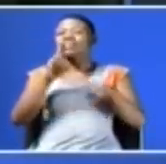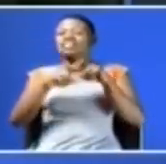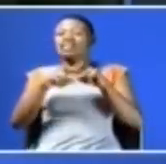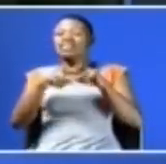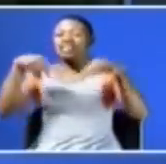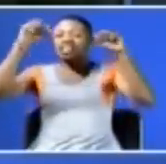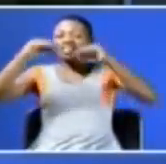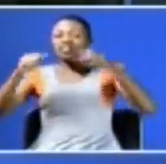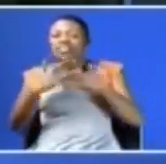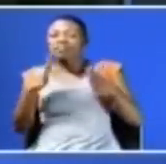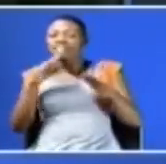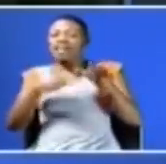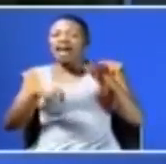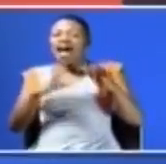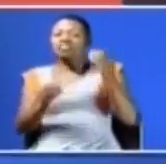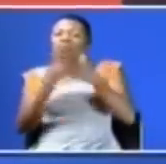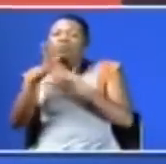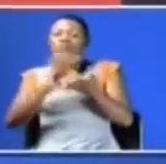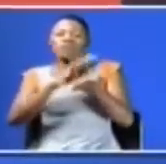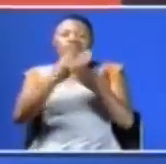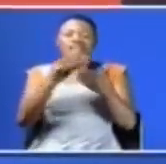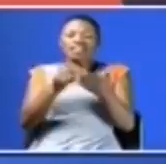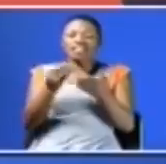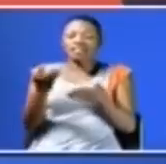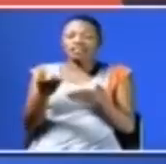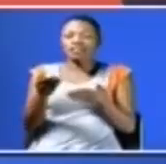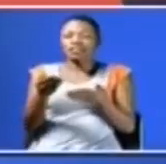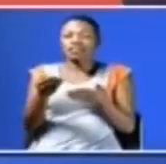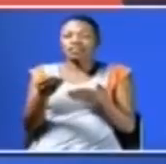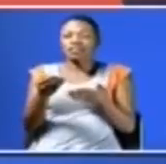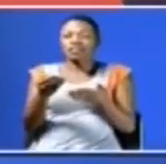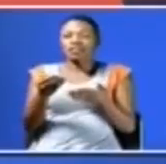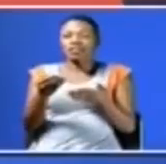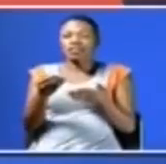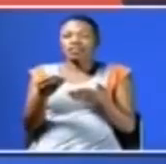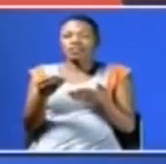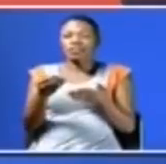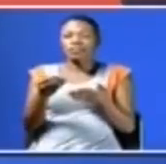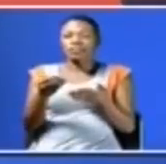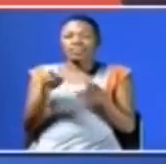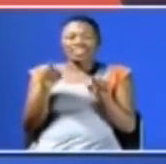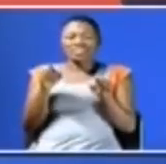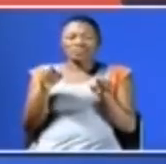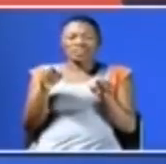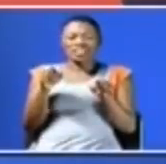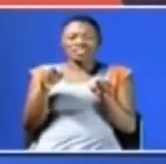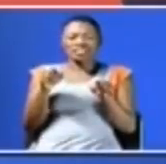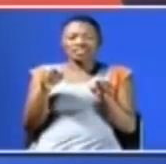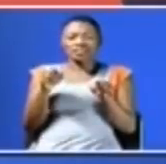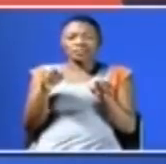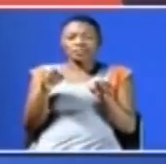something and said we are setting up this thing and funding it, and it goes. I mean, it's something that, frankly, it undermines